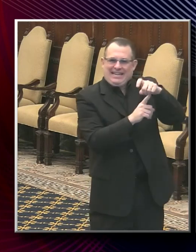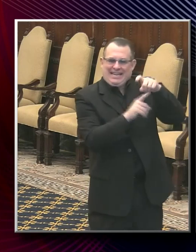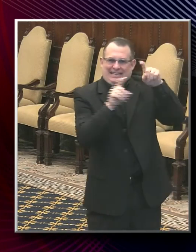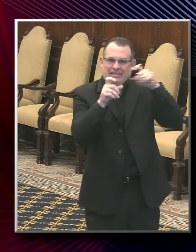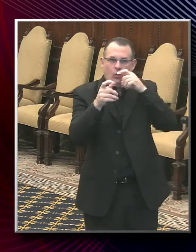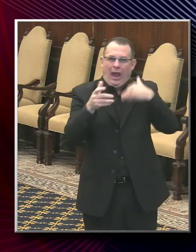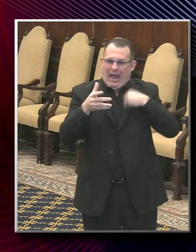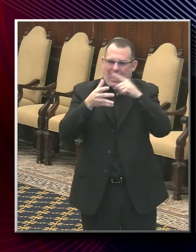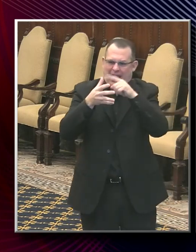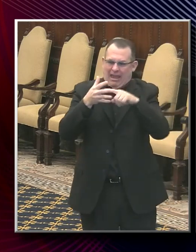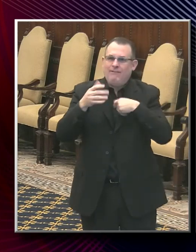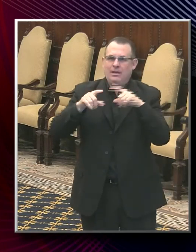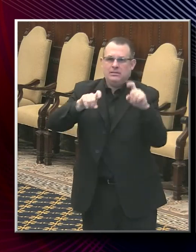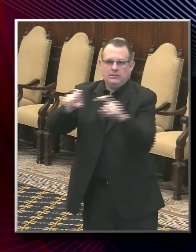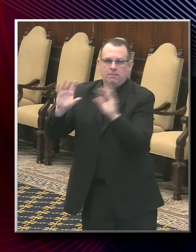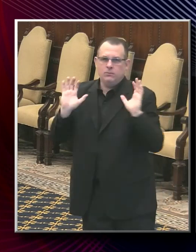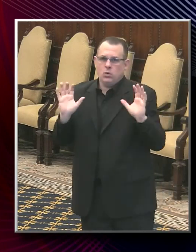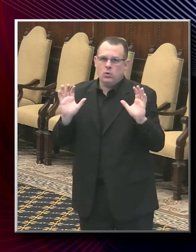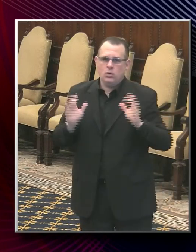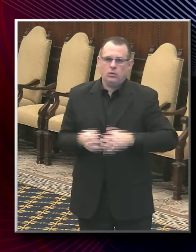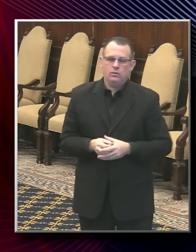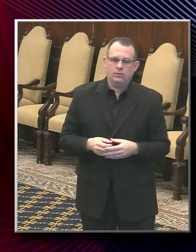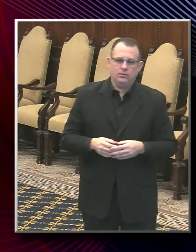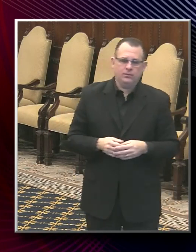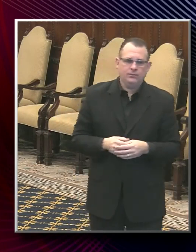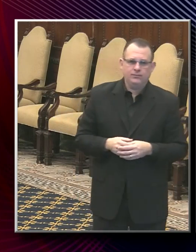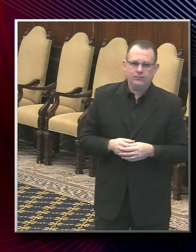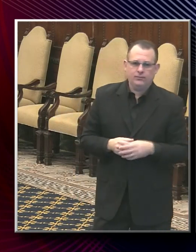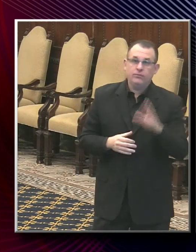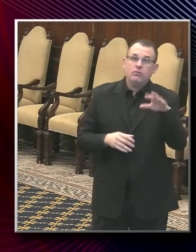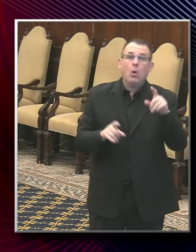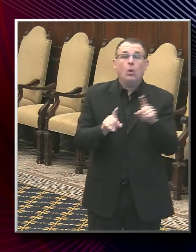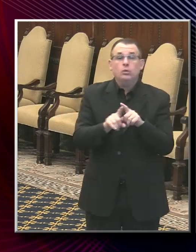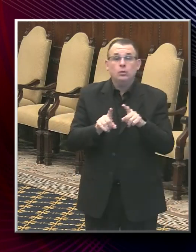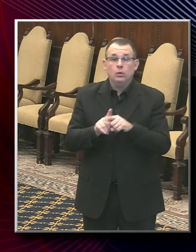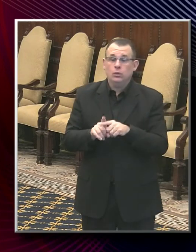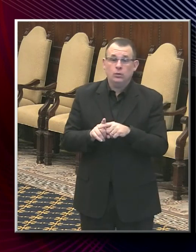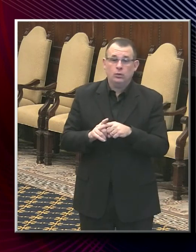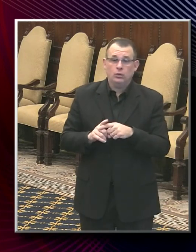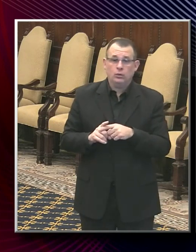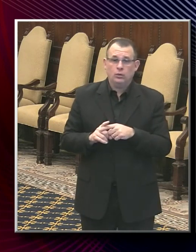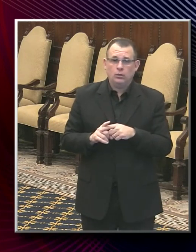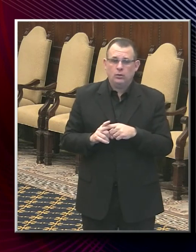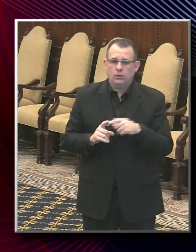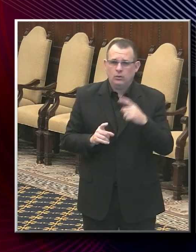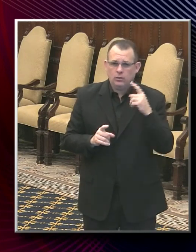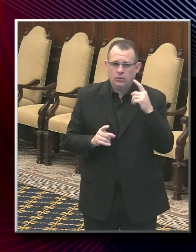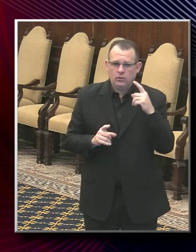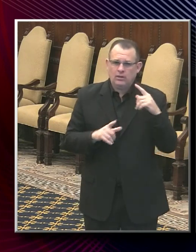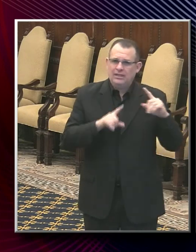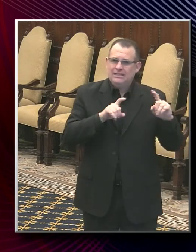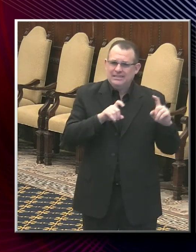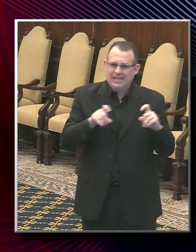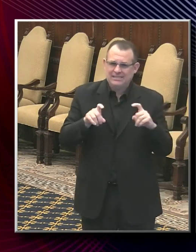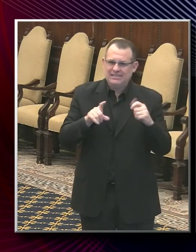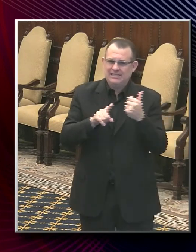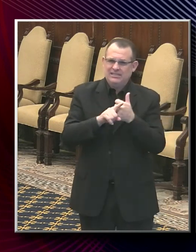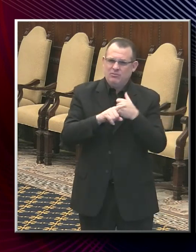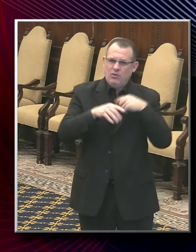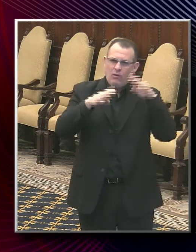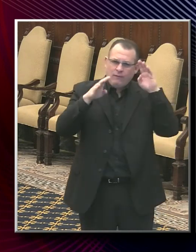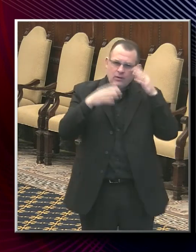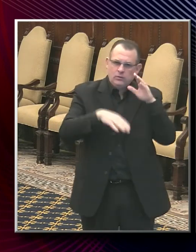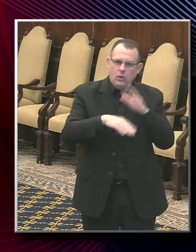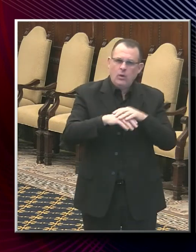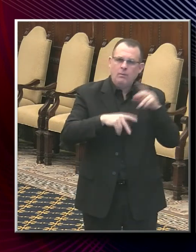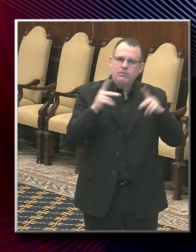are also asking for any city-related tests that those tests be focused on people